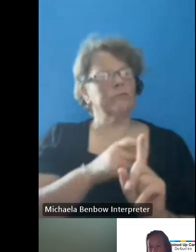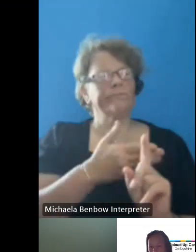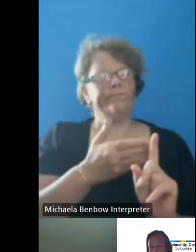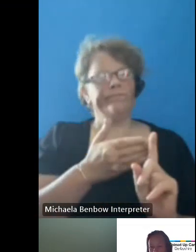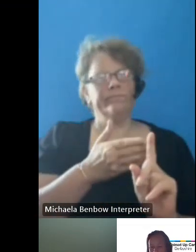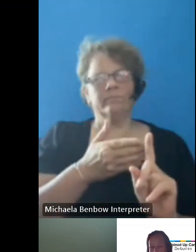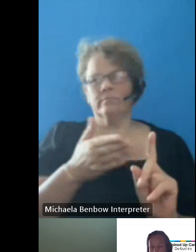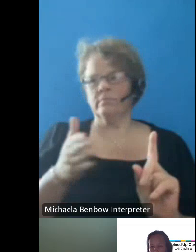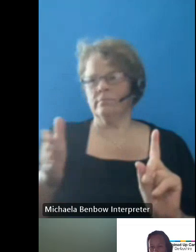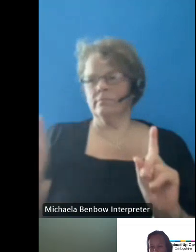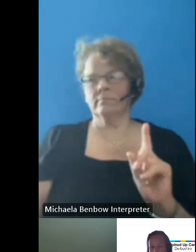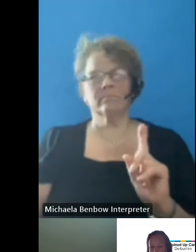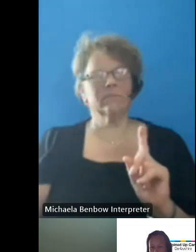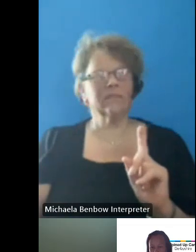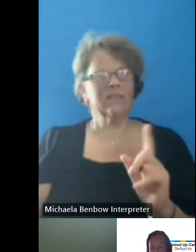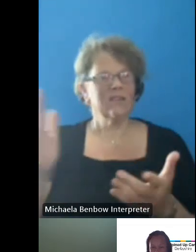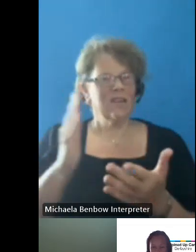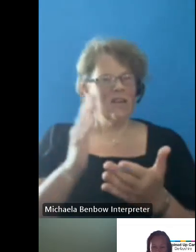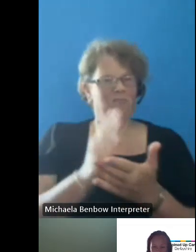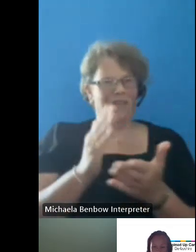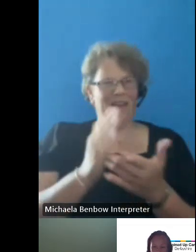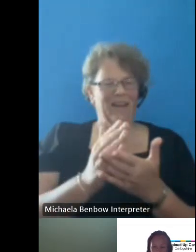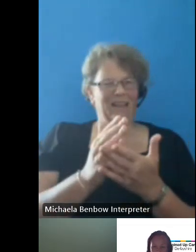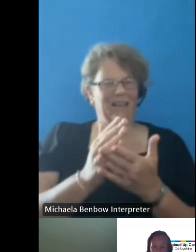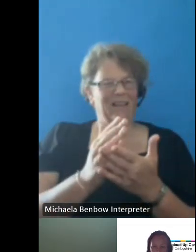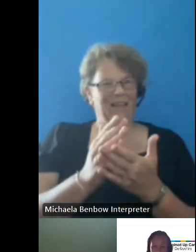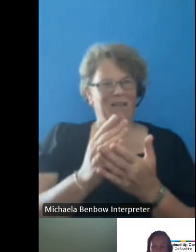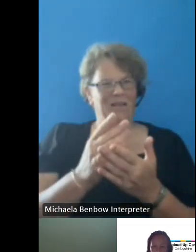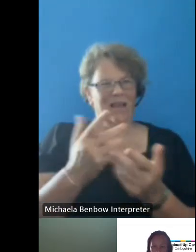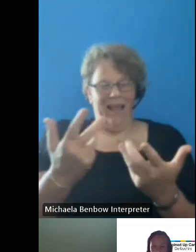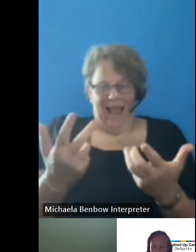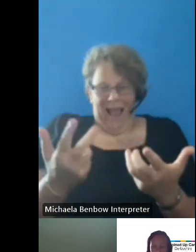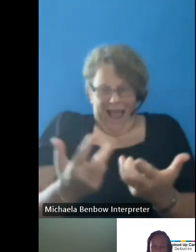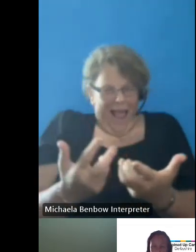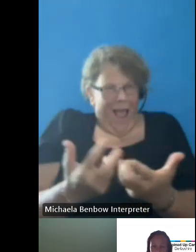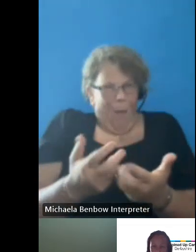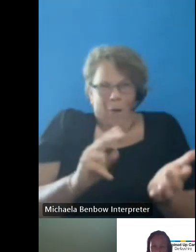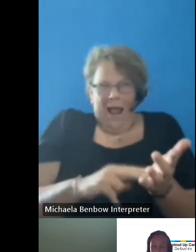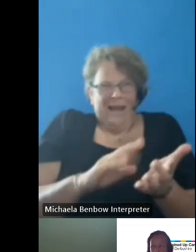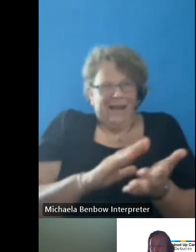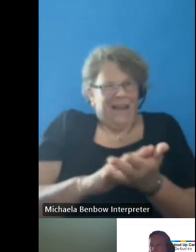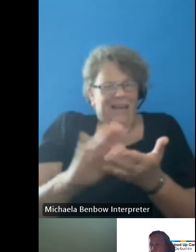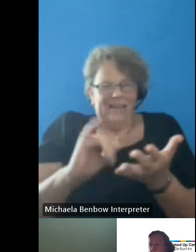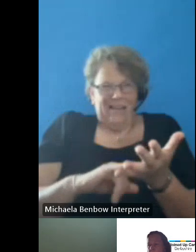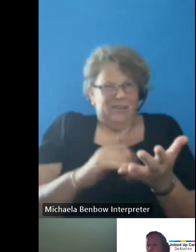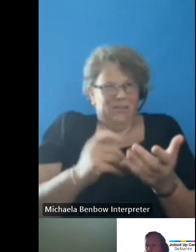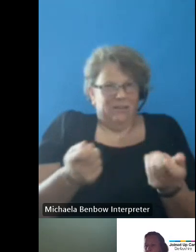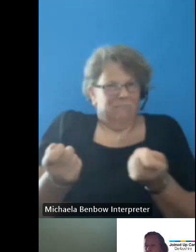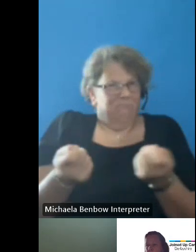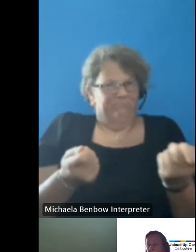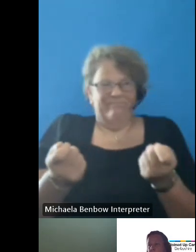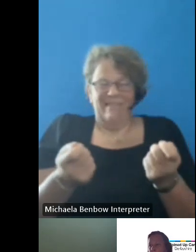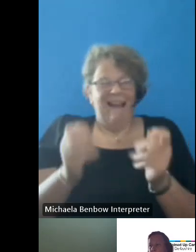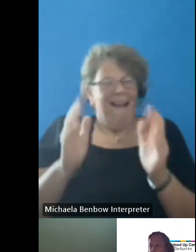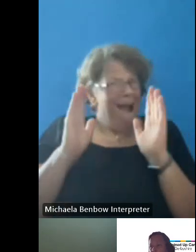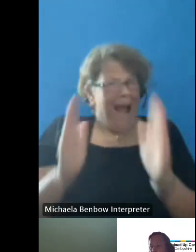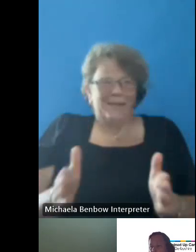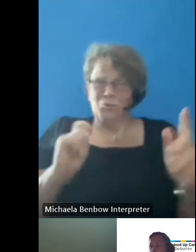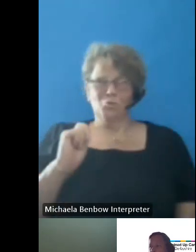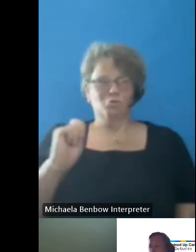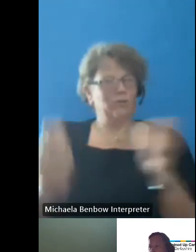the fundamental operating model, i.e. how the NHS operates, we recognise has to be completely